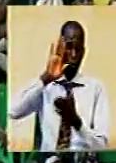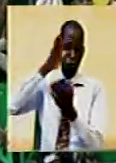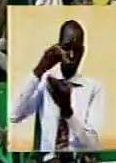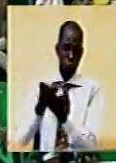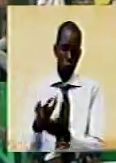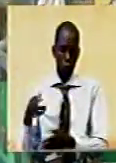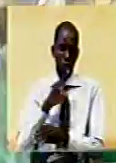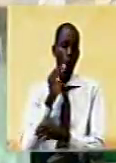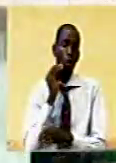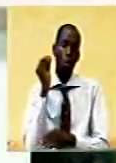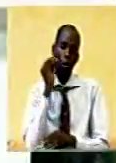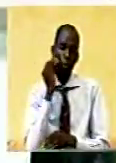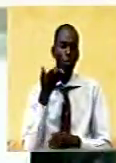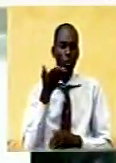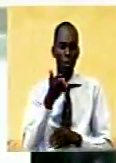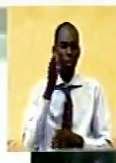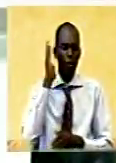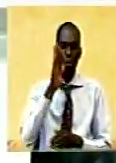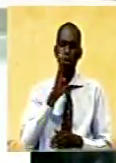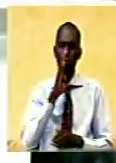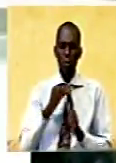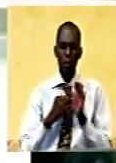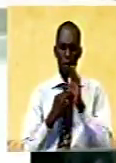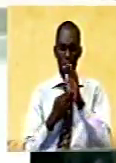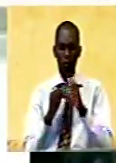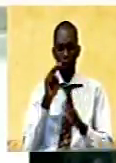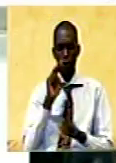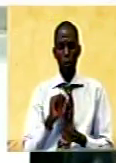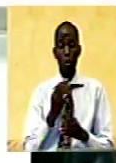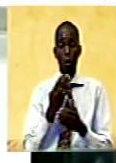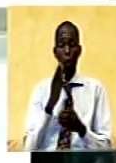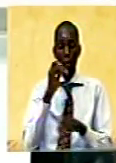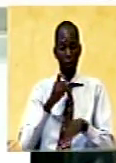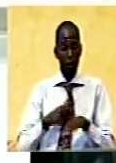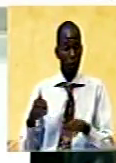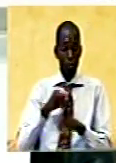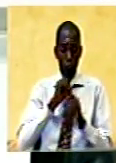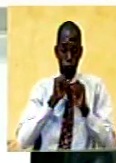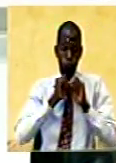Before your children will get to their house, manifestation.